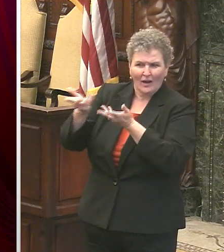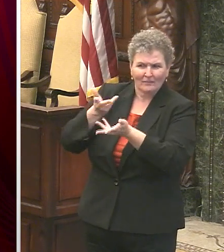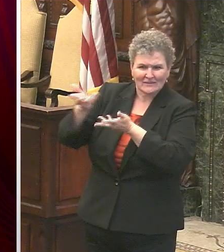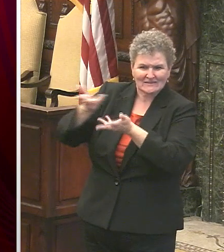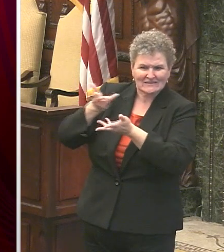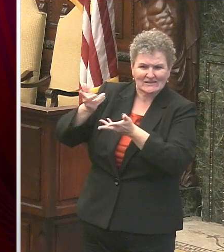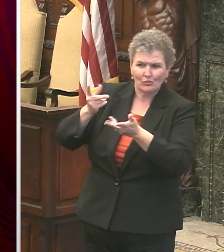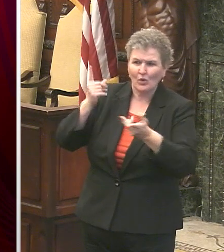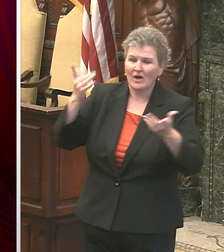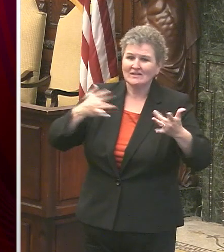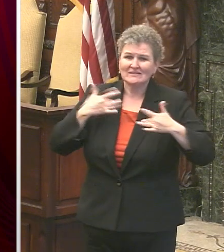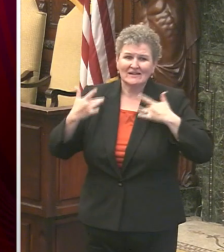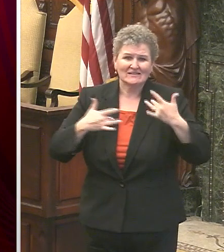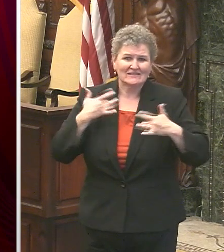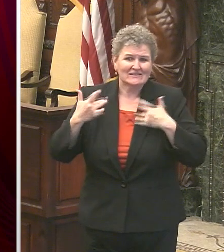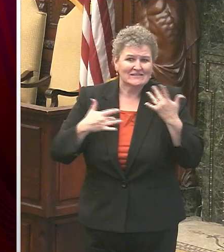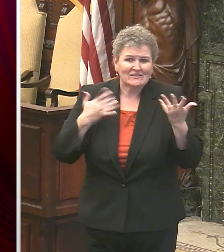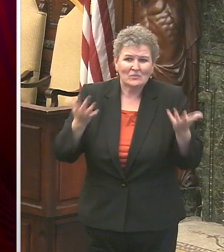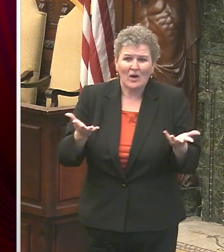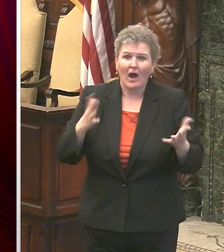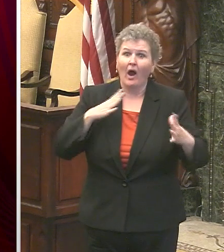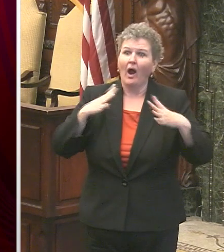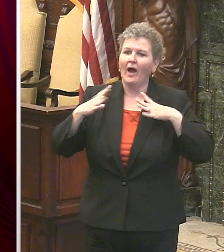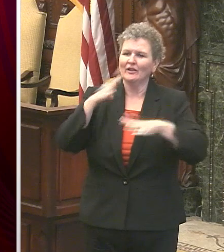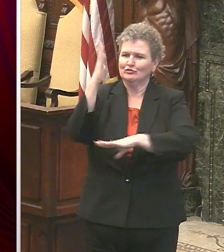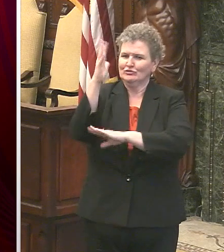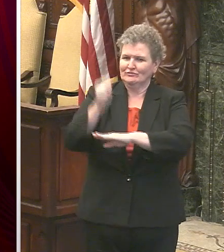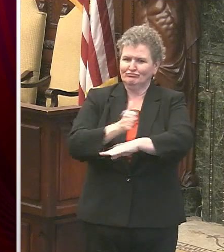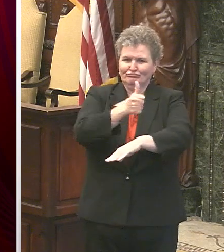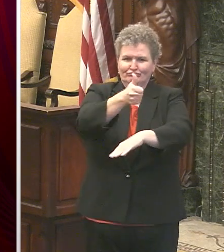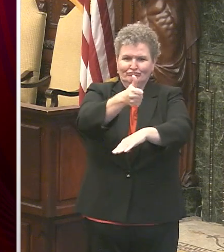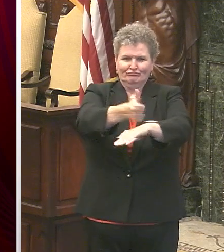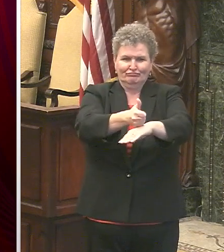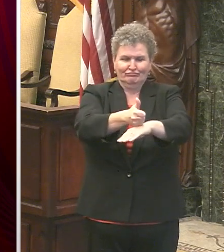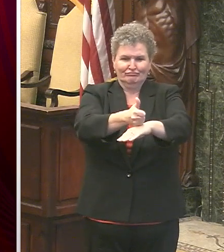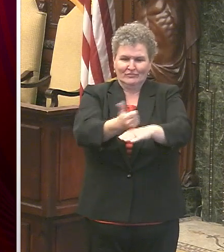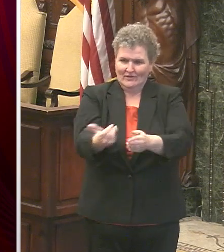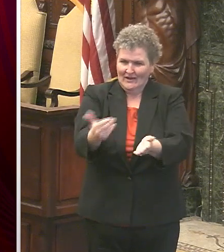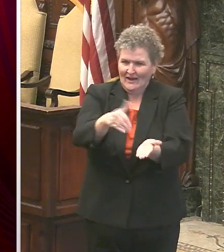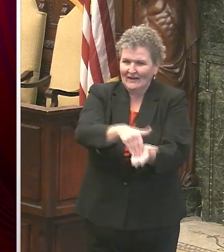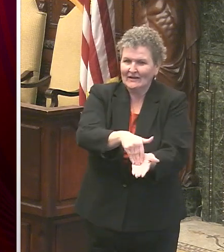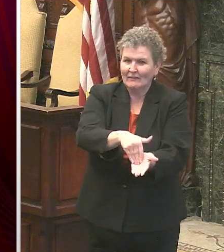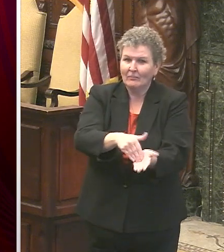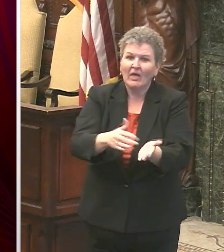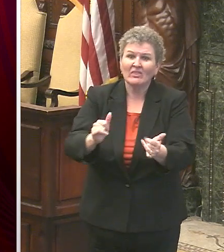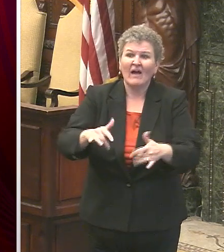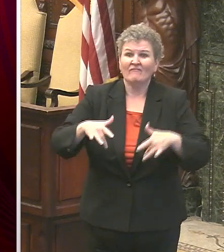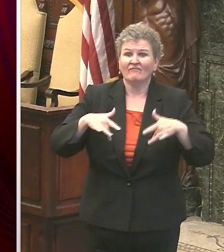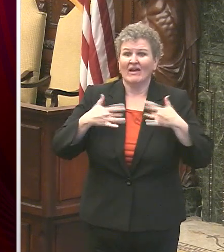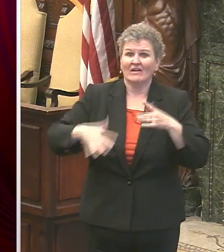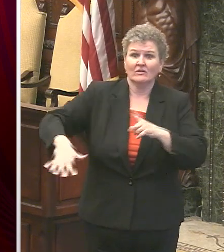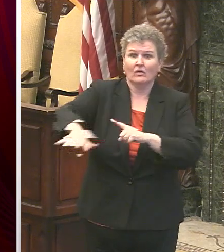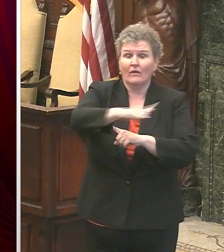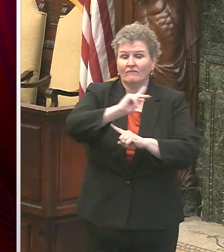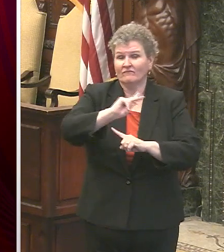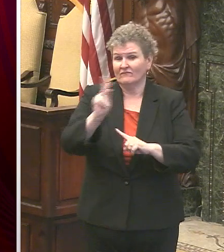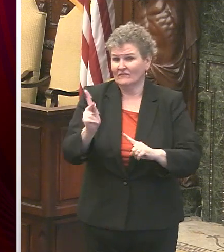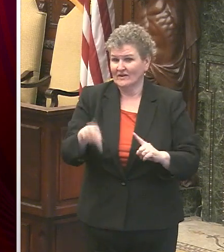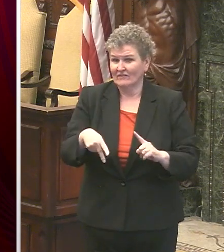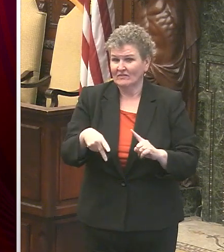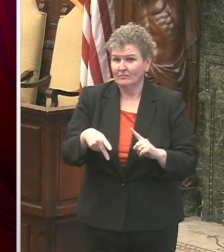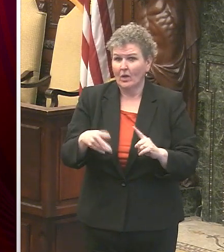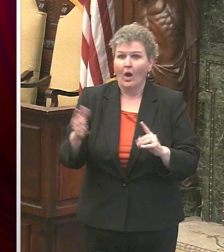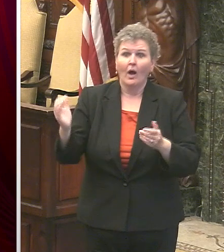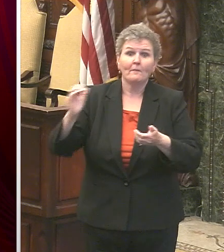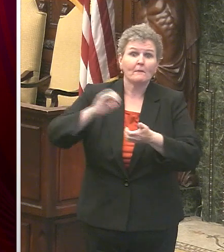return of the holiday tree. There will also be other family-friendly outdoor activities throughout the city. Our partners at organizations such as